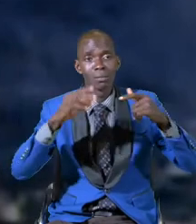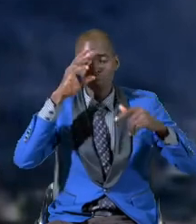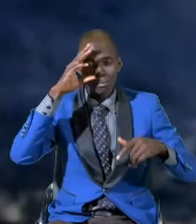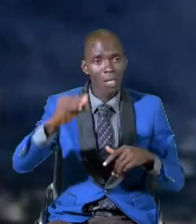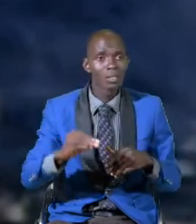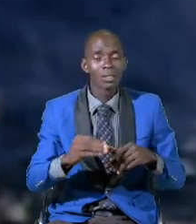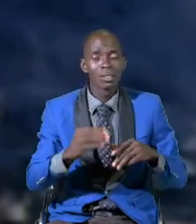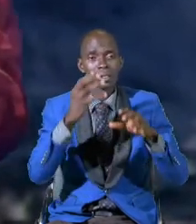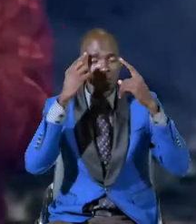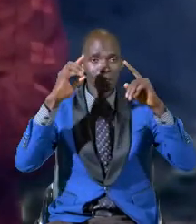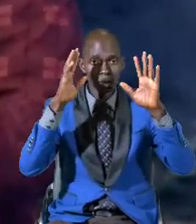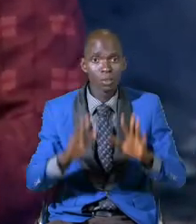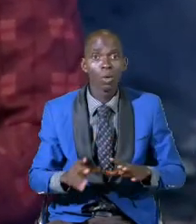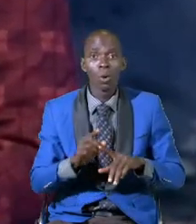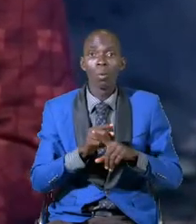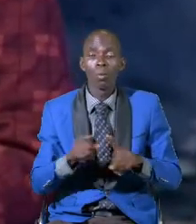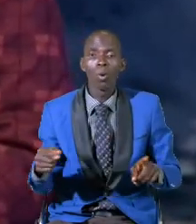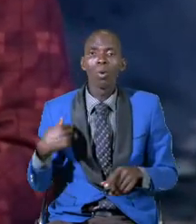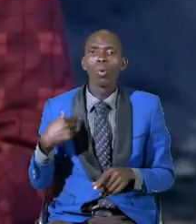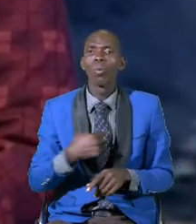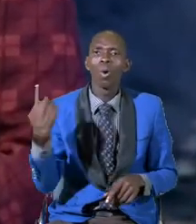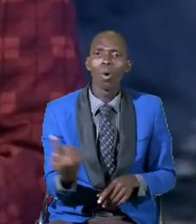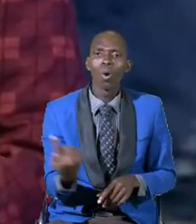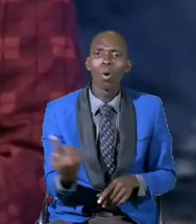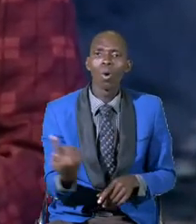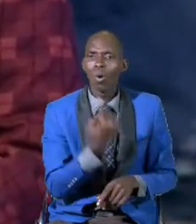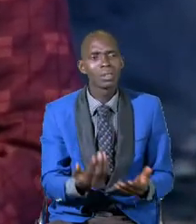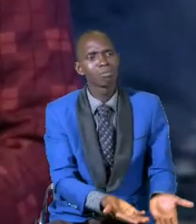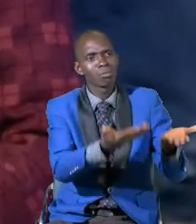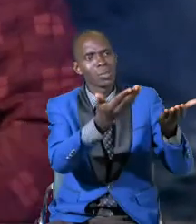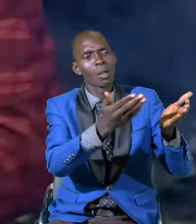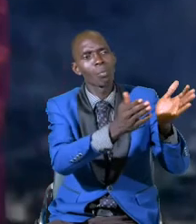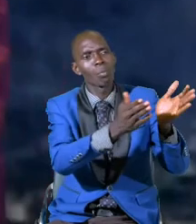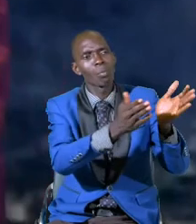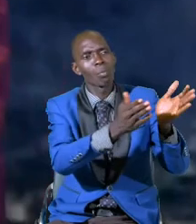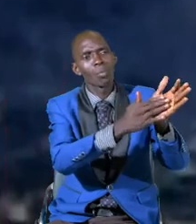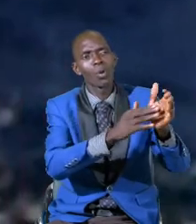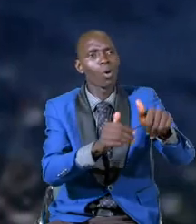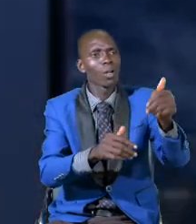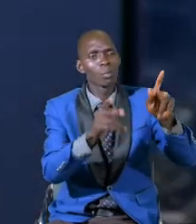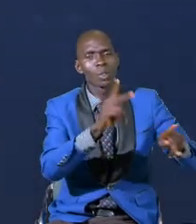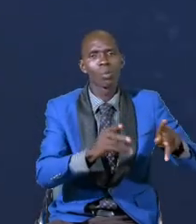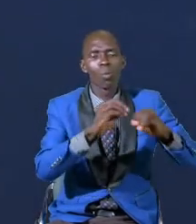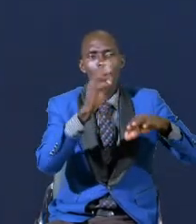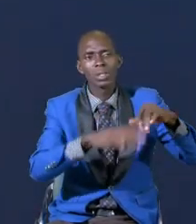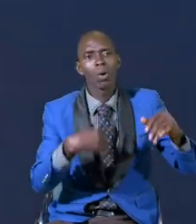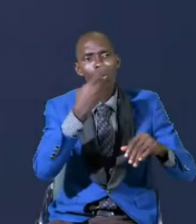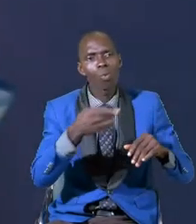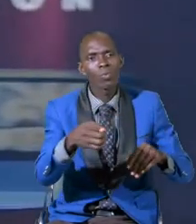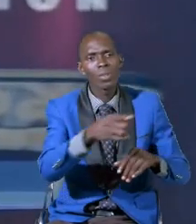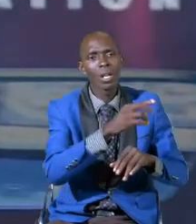I cannot. We always lift up other people above who they are, and then we put